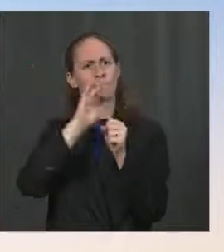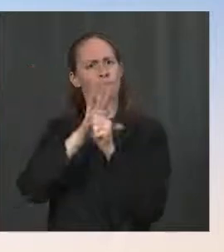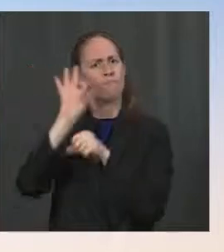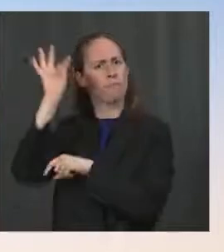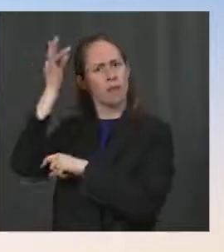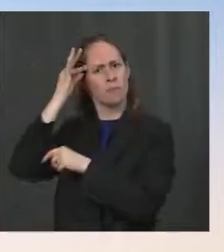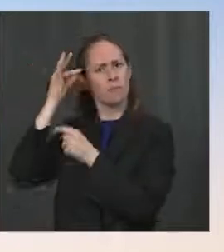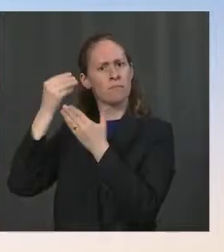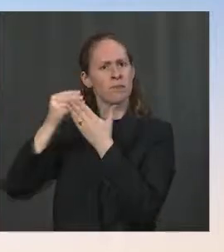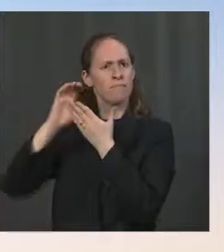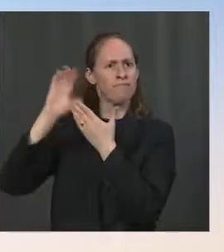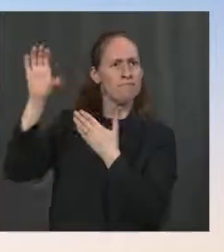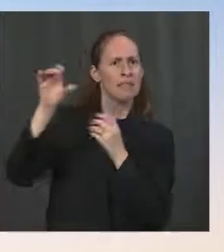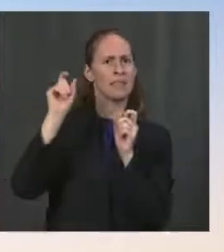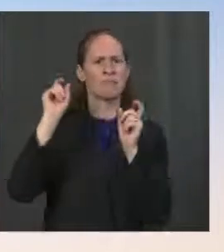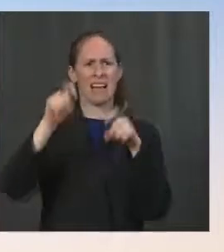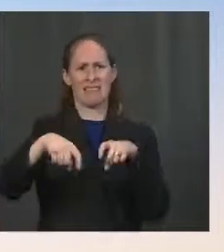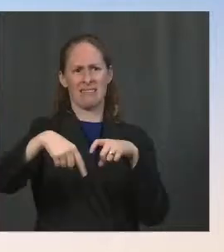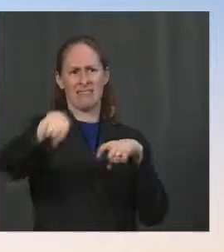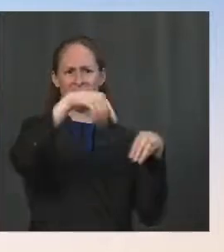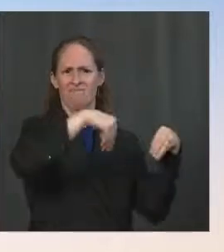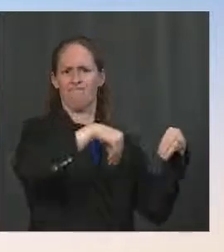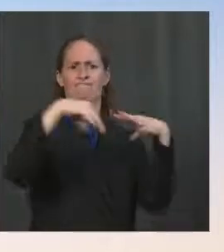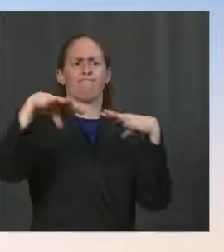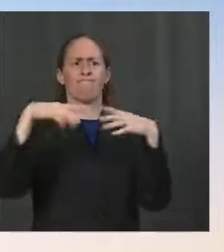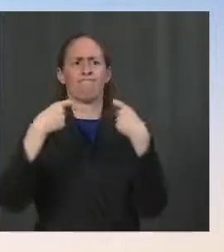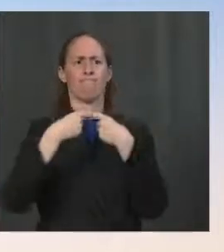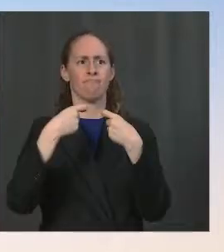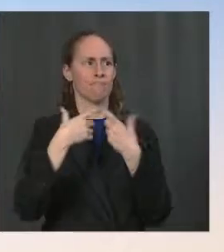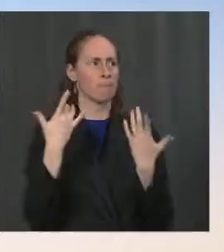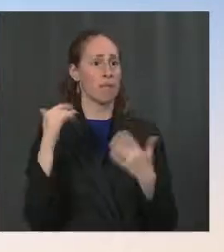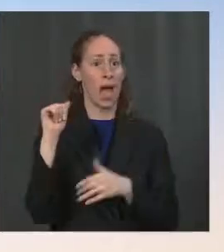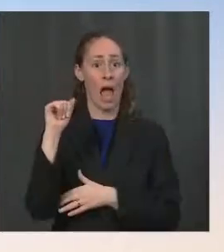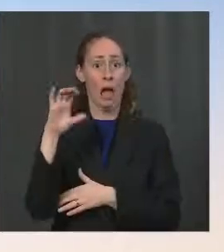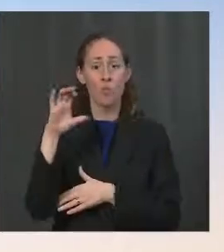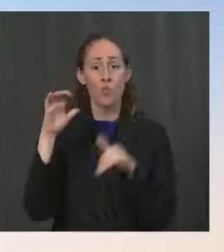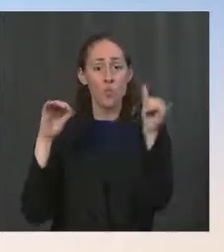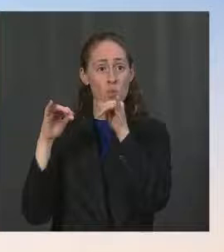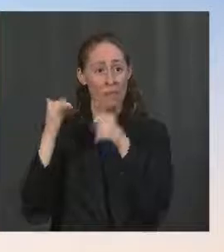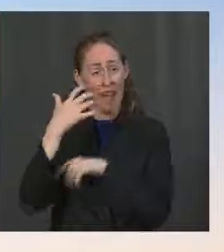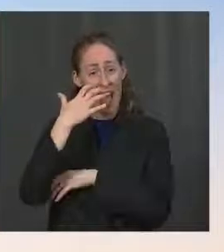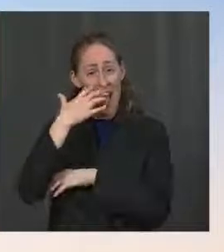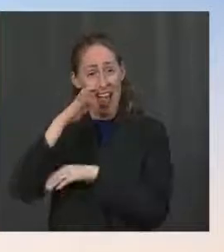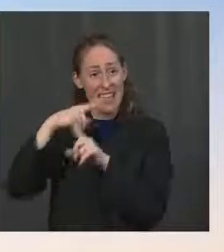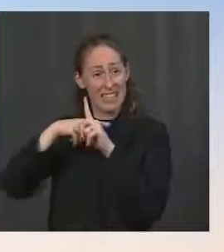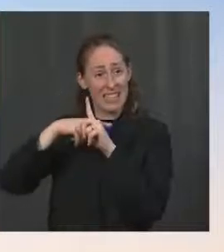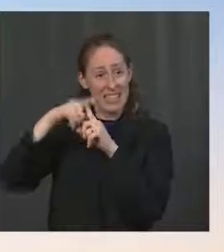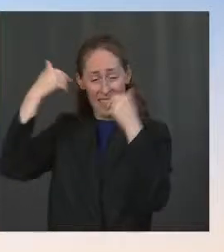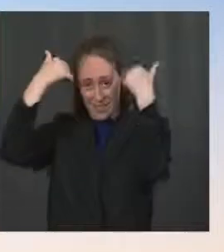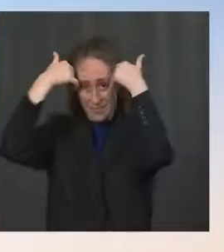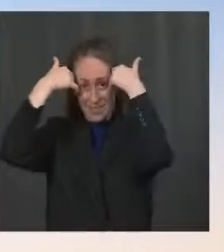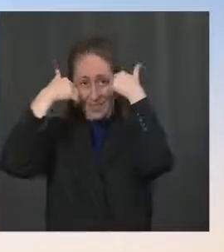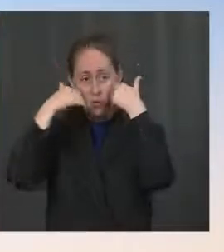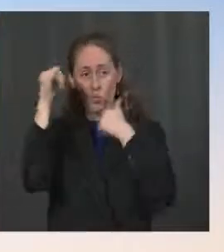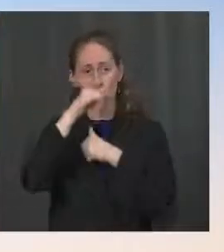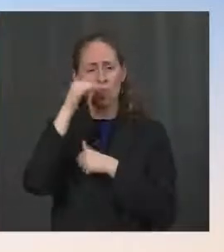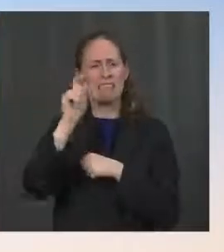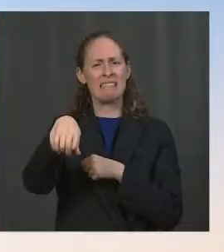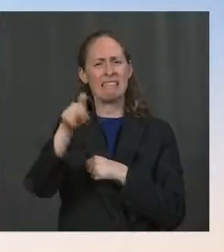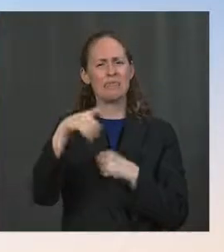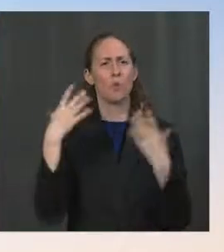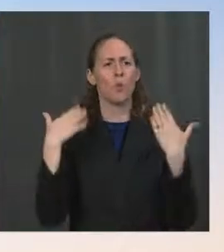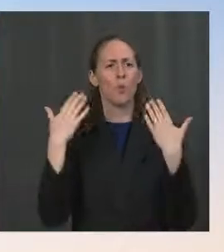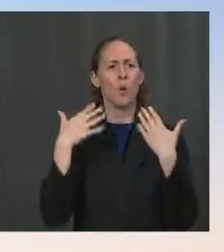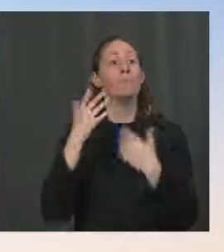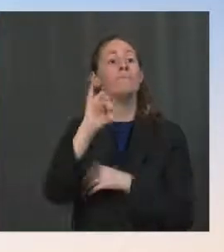people to get power back on. That is air conditioning at a time where it's 90 degrees, right? That is people being able to be in their homes. Maybe they're